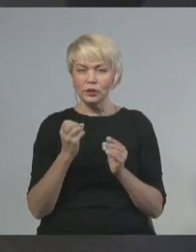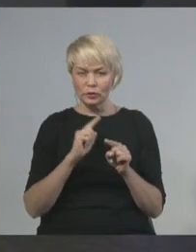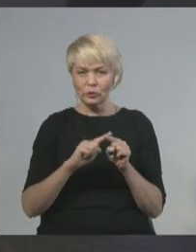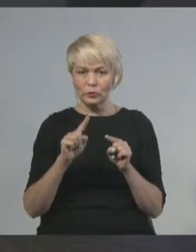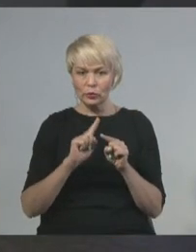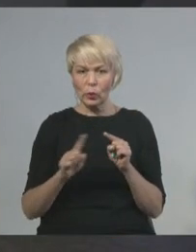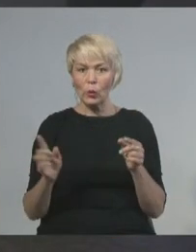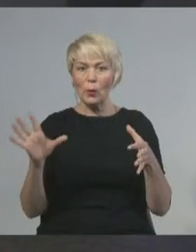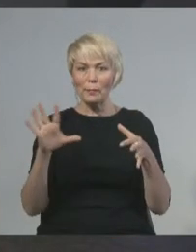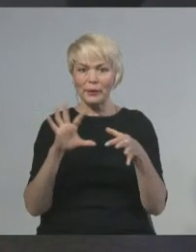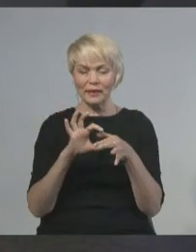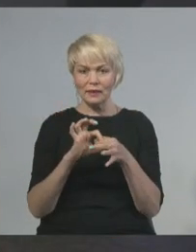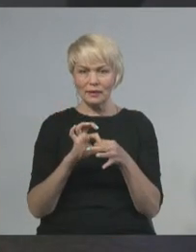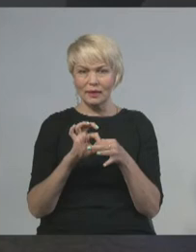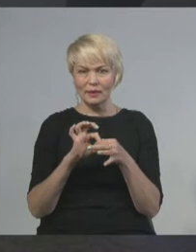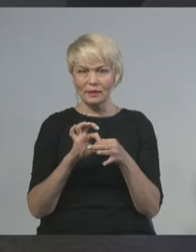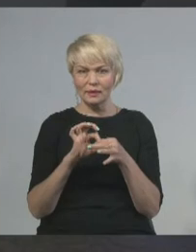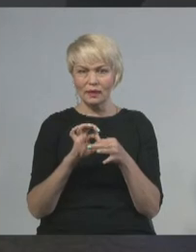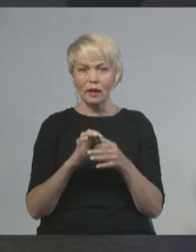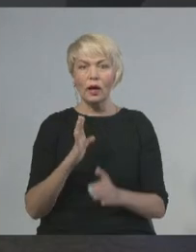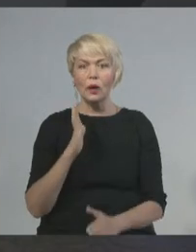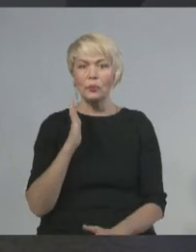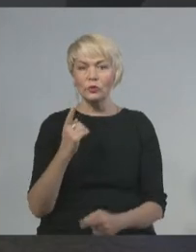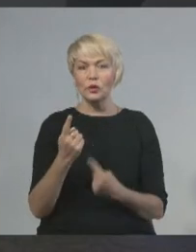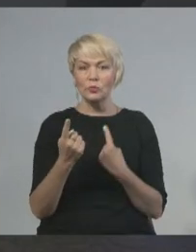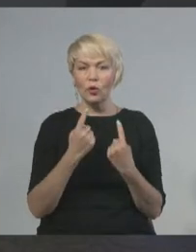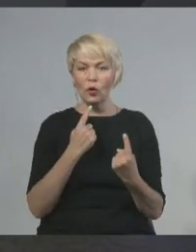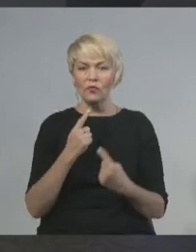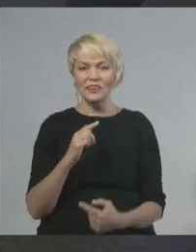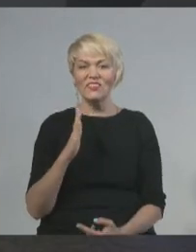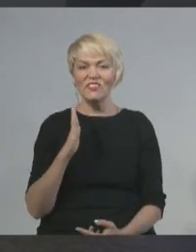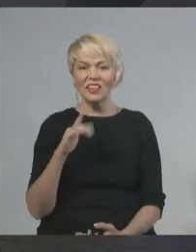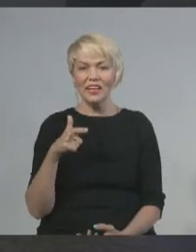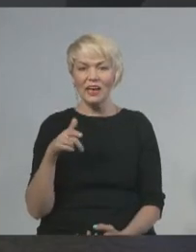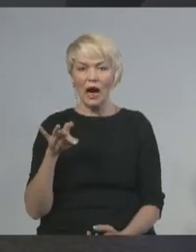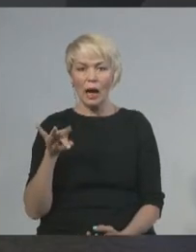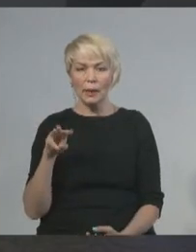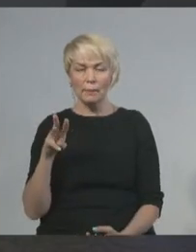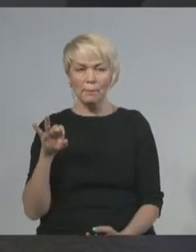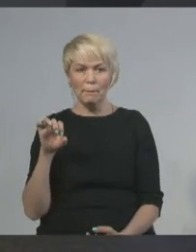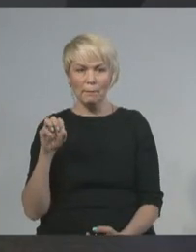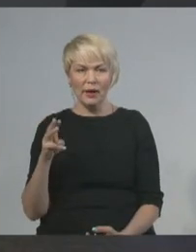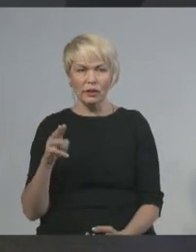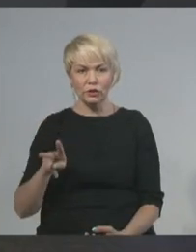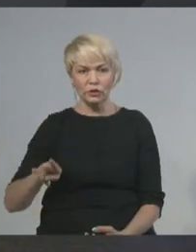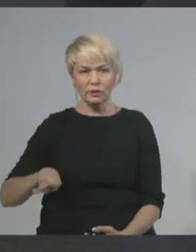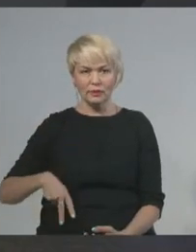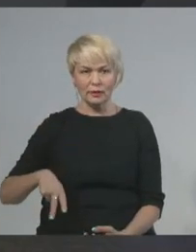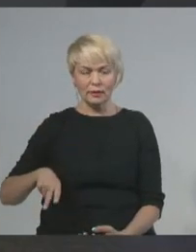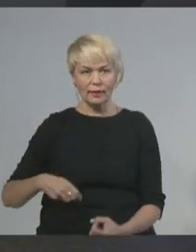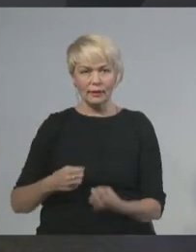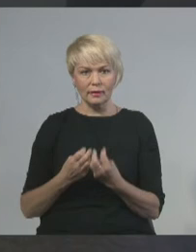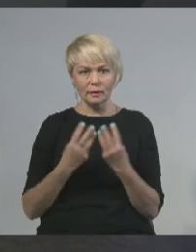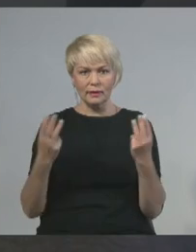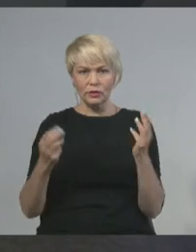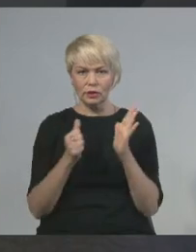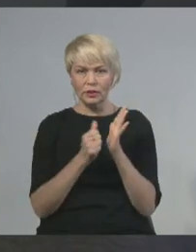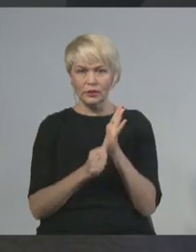and she will join us soon with valeria garmasch the